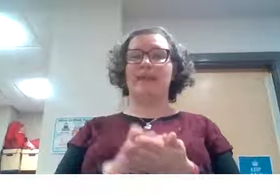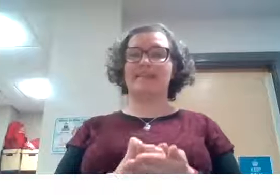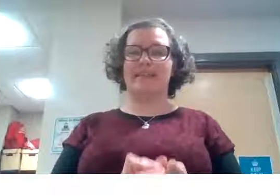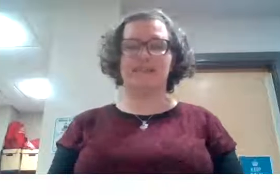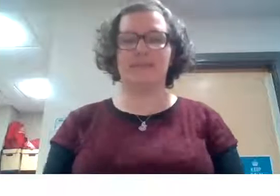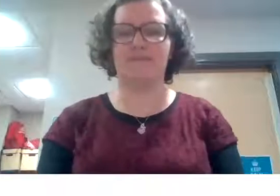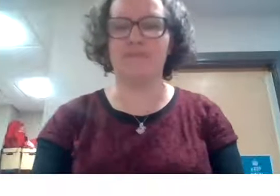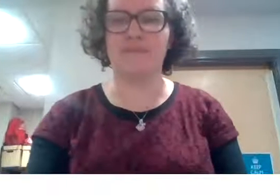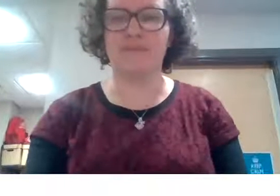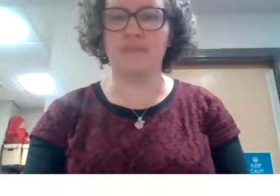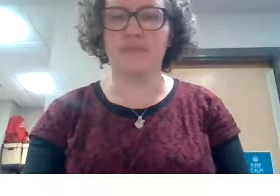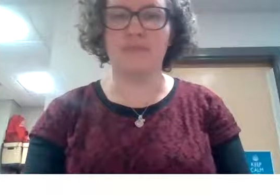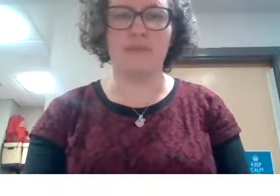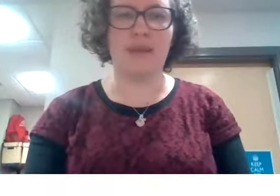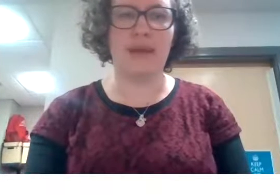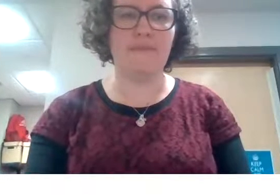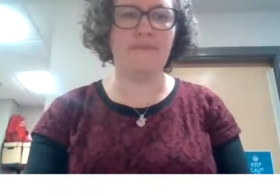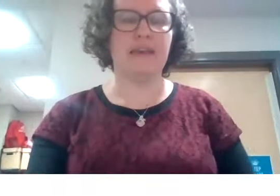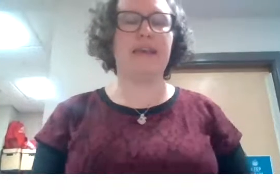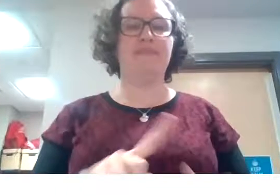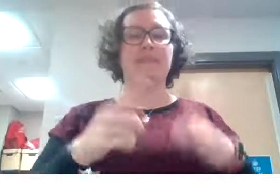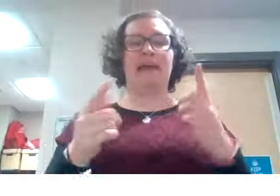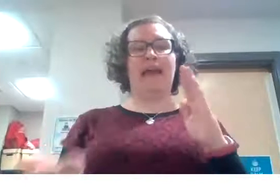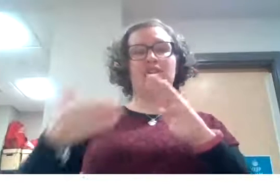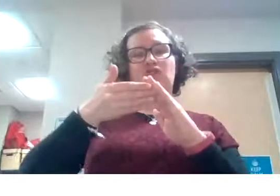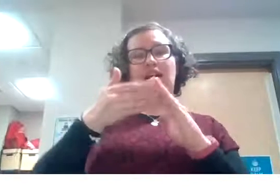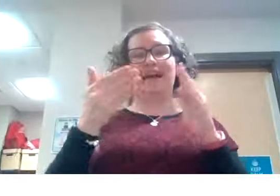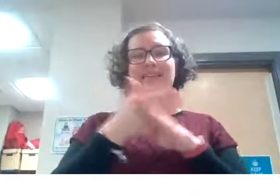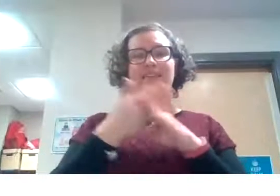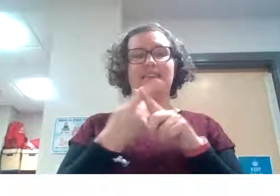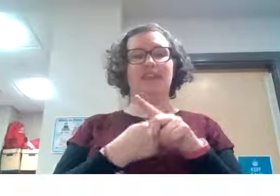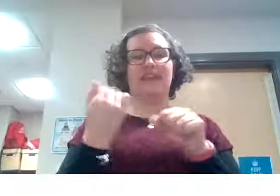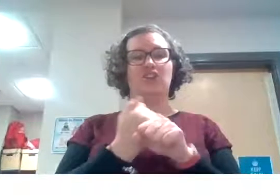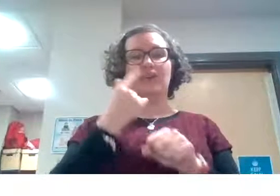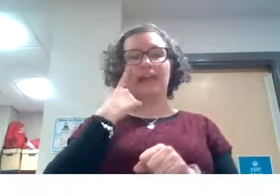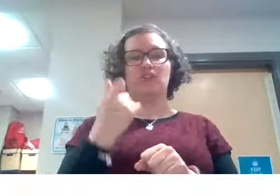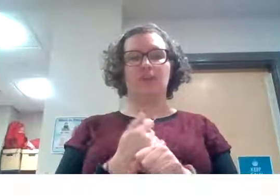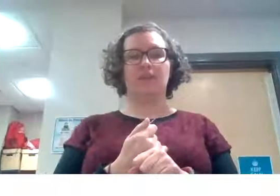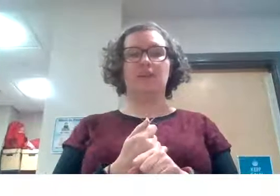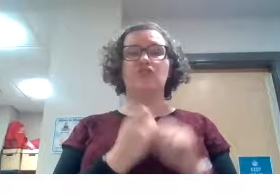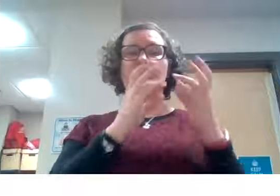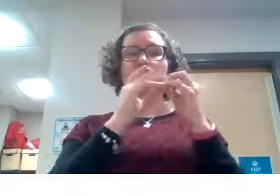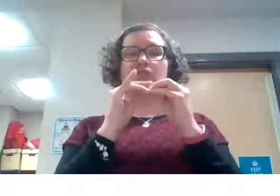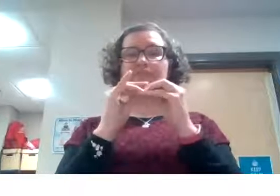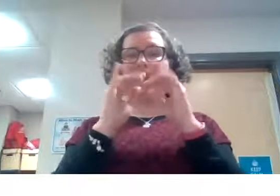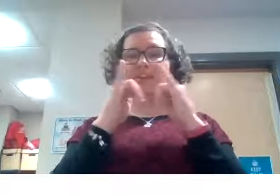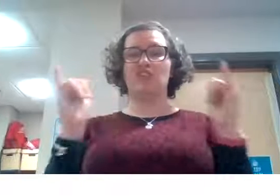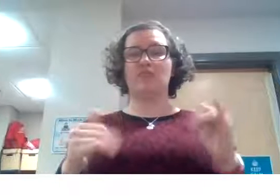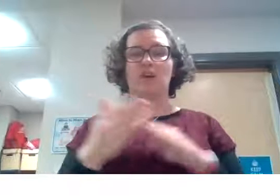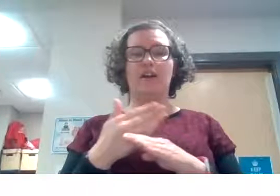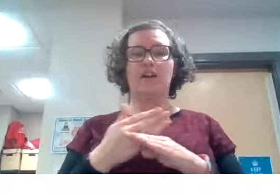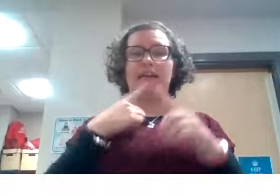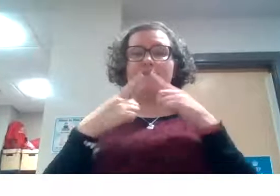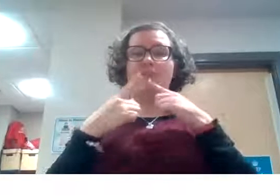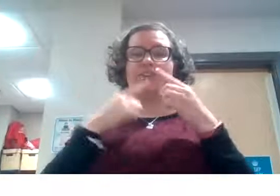if they make sense. Okay, here are some extra activities for English you can do. So you've got your spelling